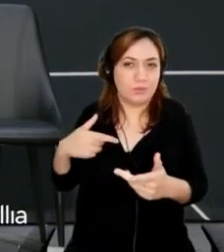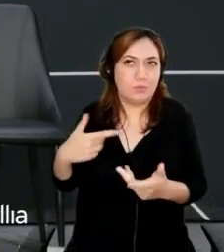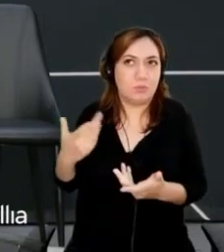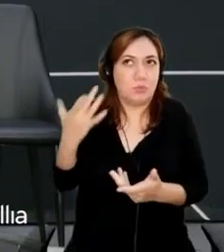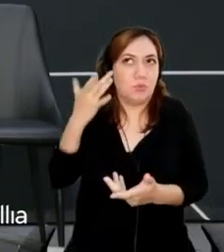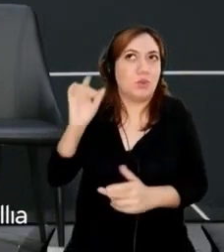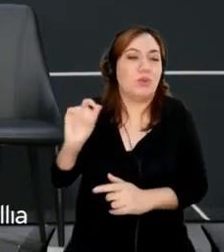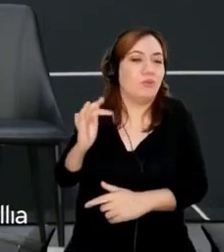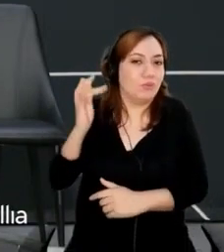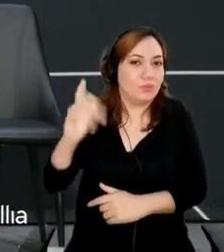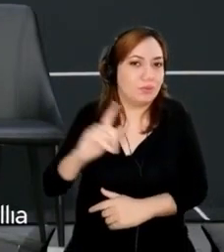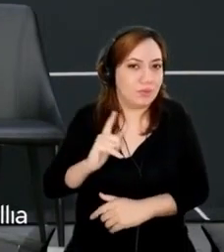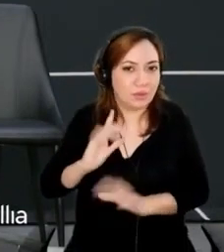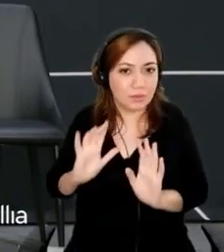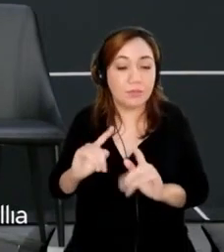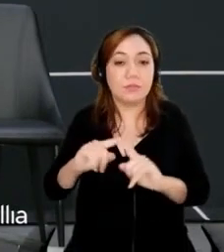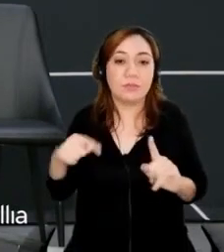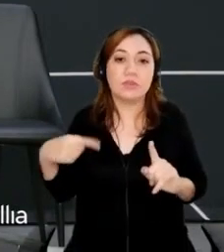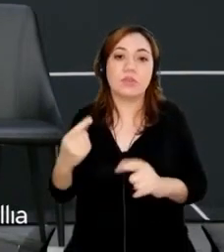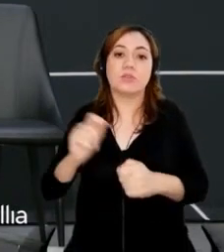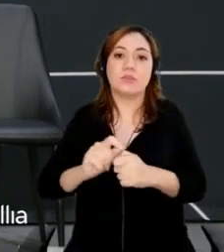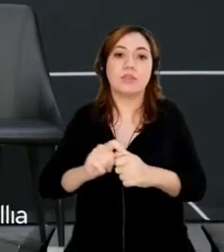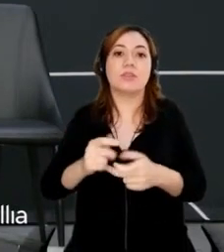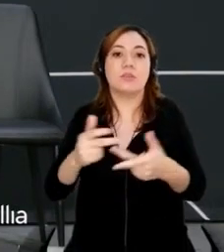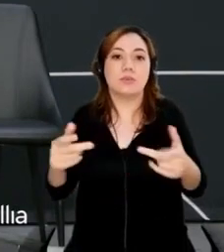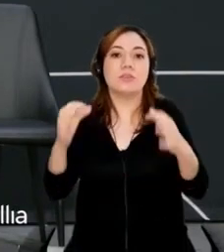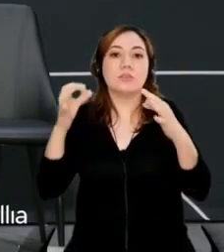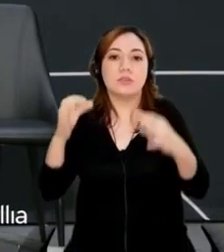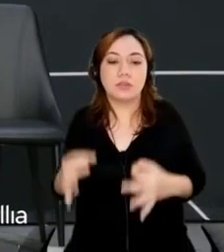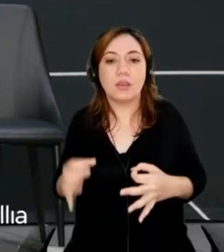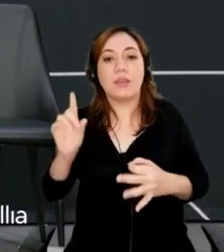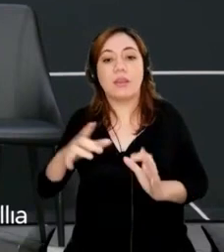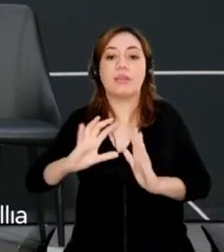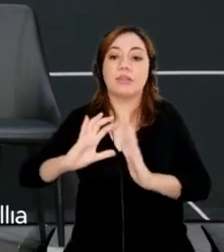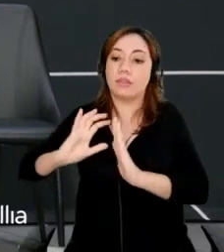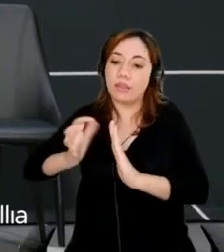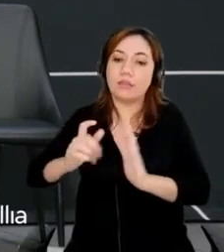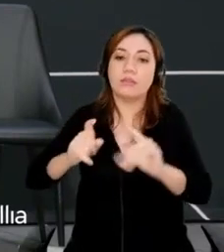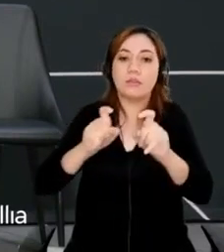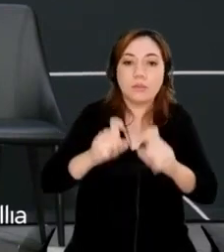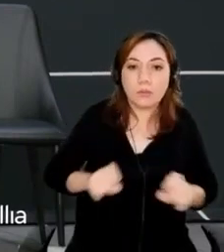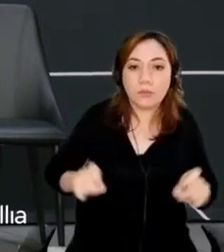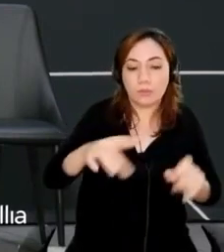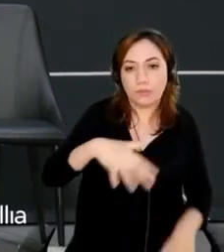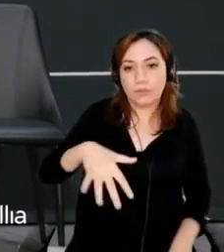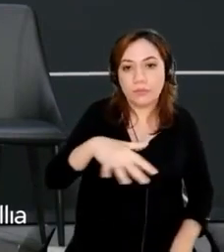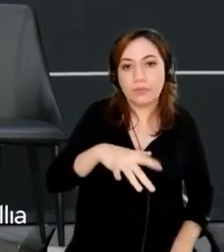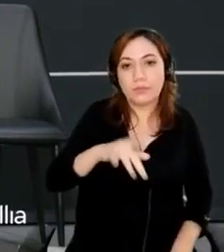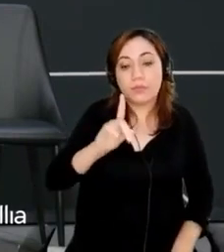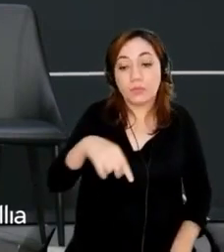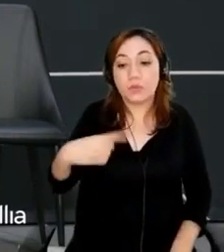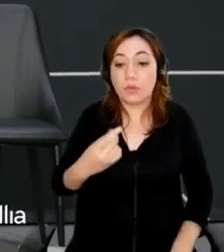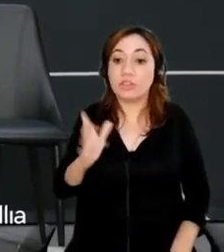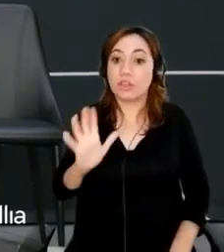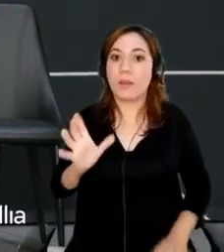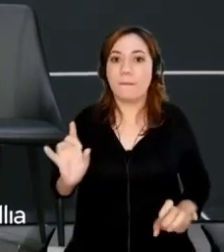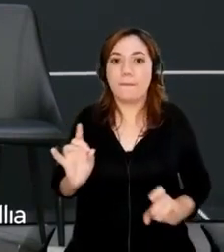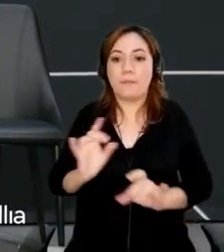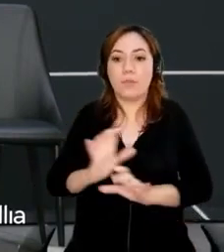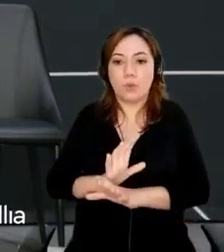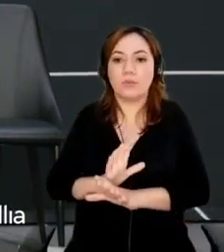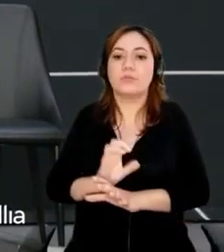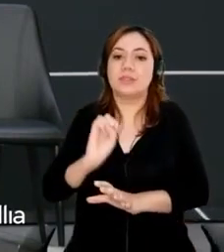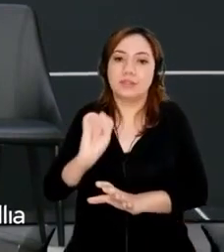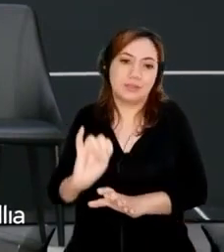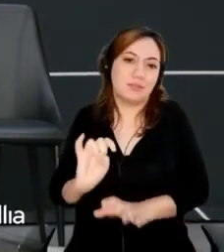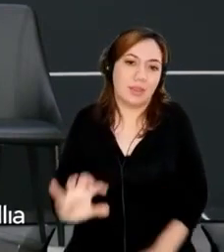we've done the right things with both data and compute, then we're ready for those things as they happen.